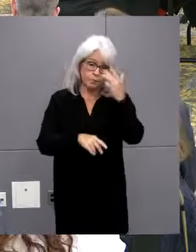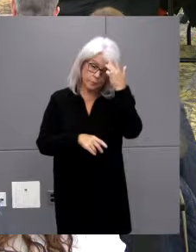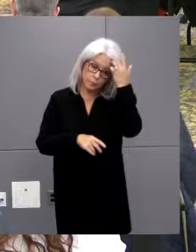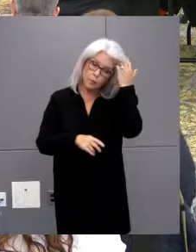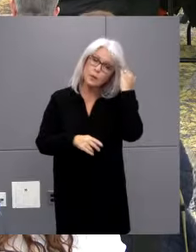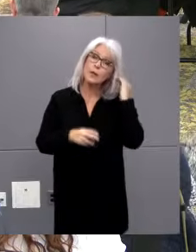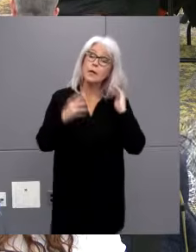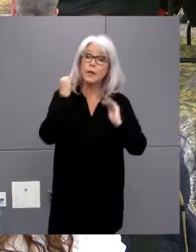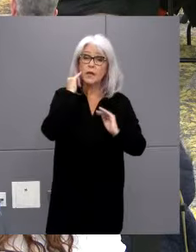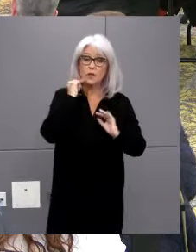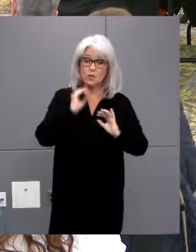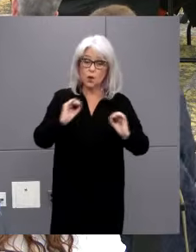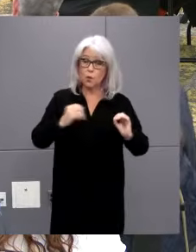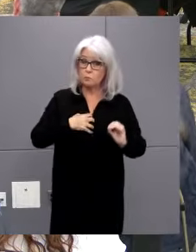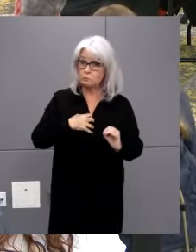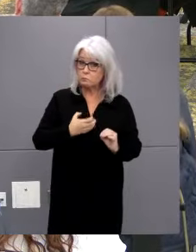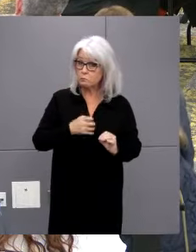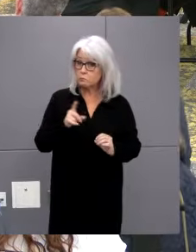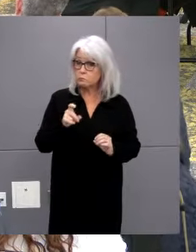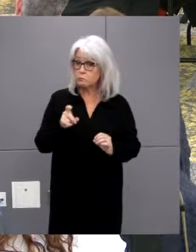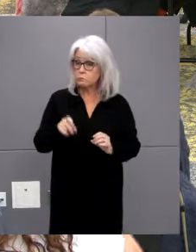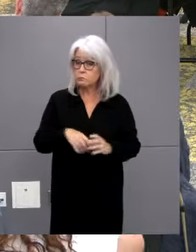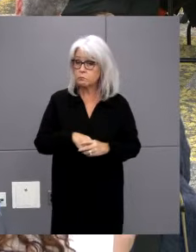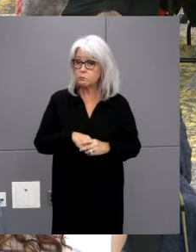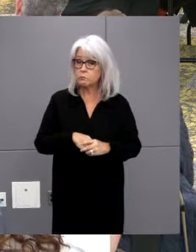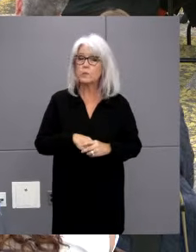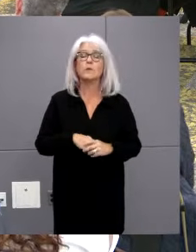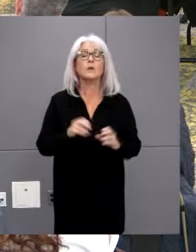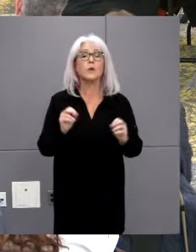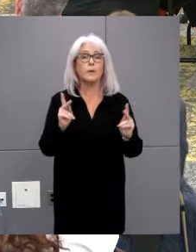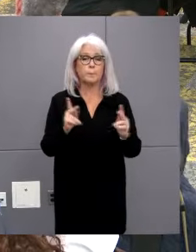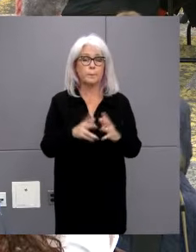So if there's no objection, all right.